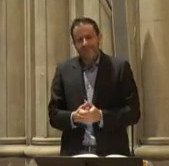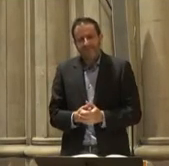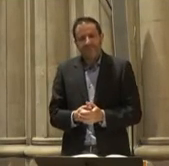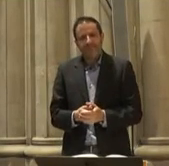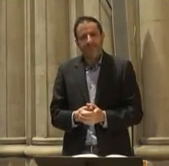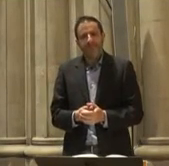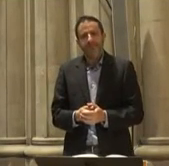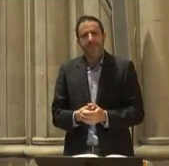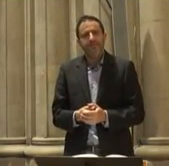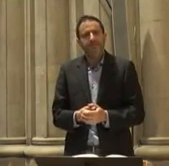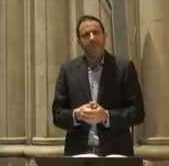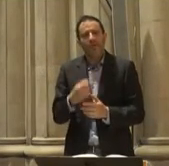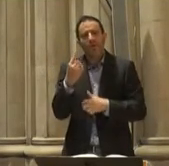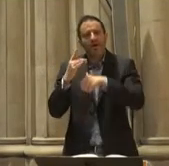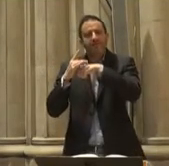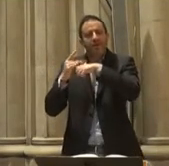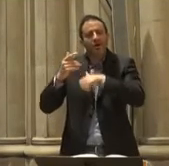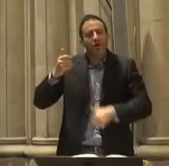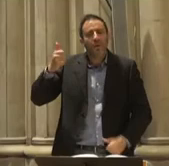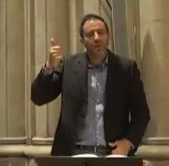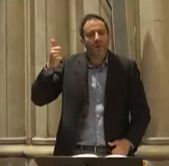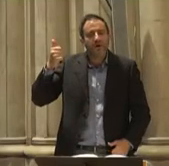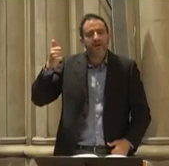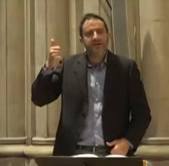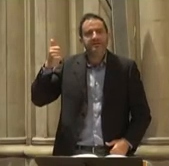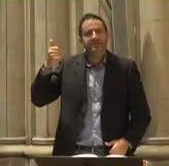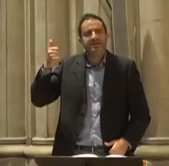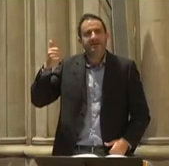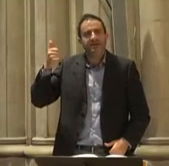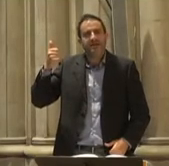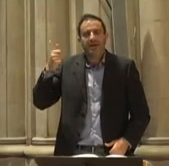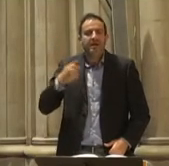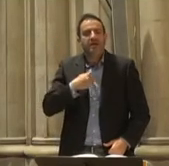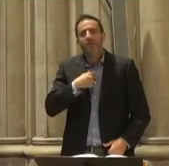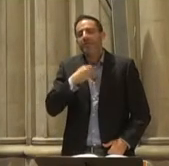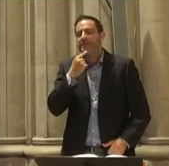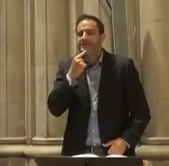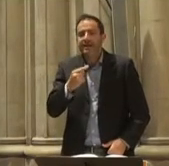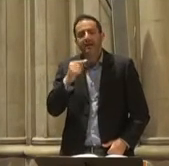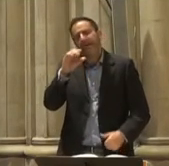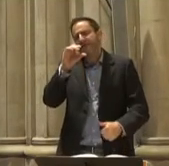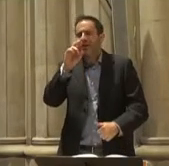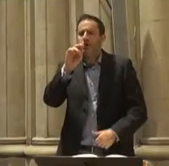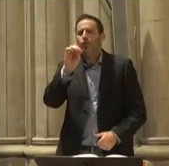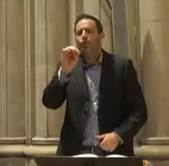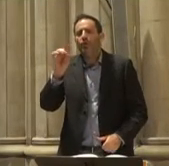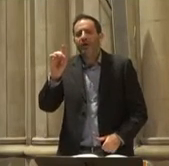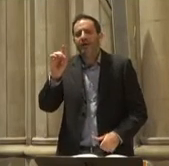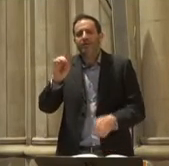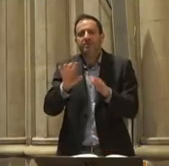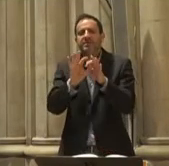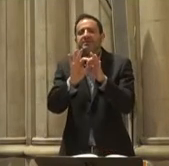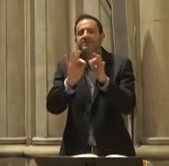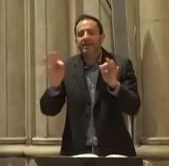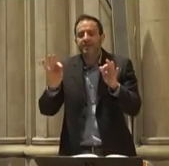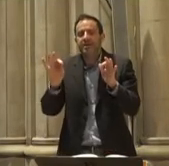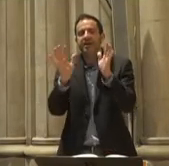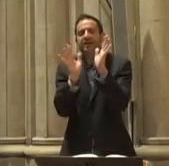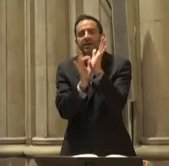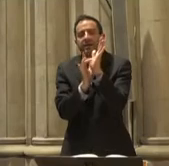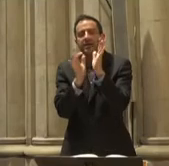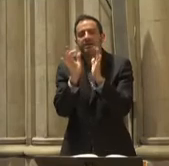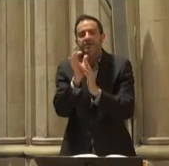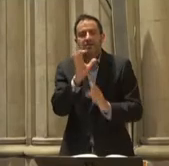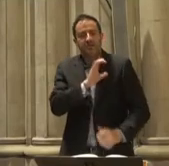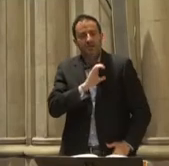One of the earliest assertions, something we might think of as a creed, was the simple statement, Jesus Christ